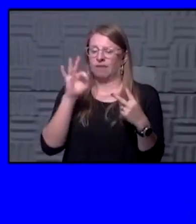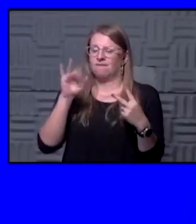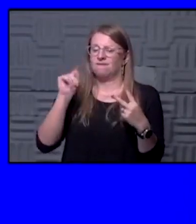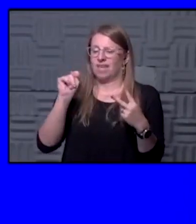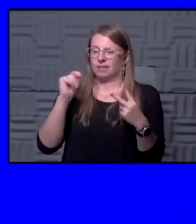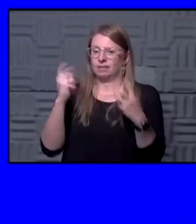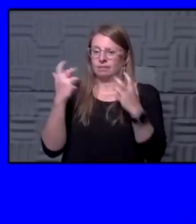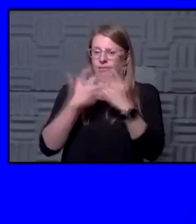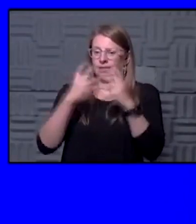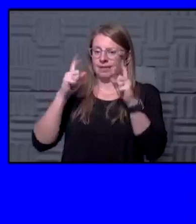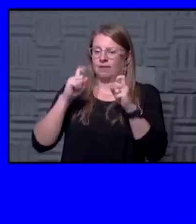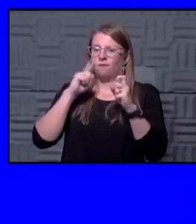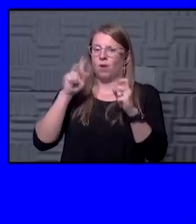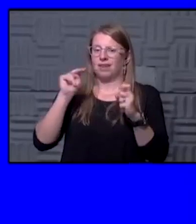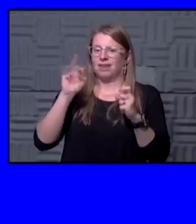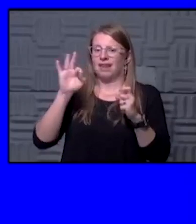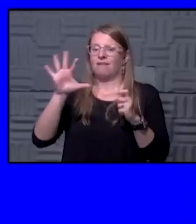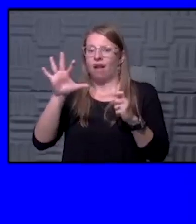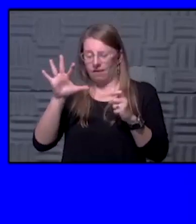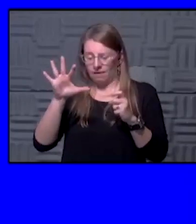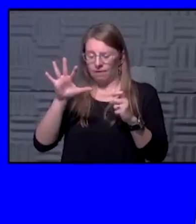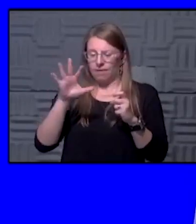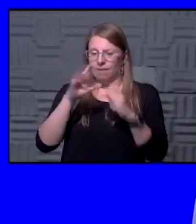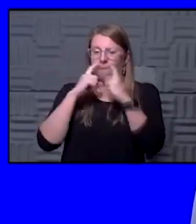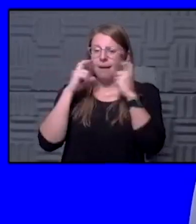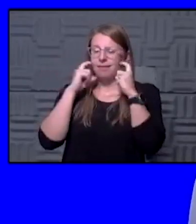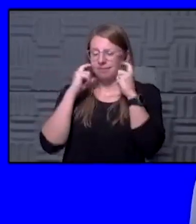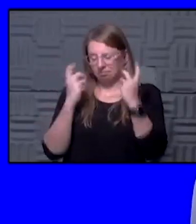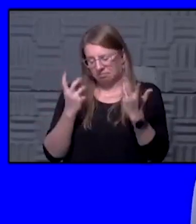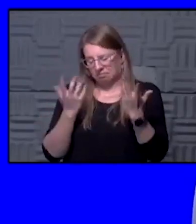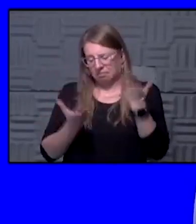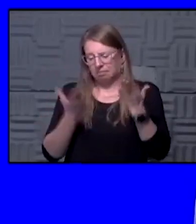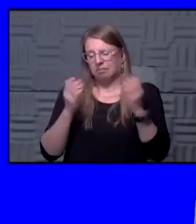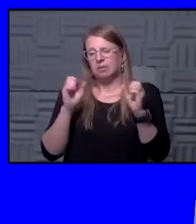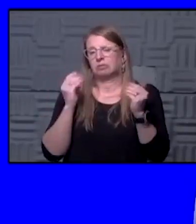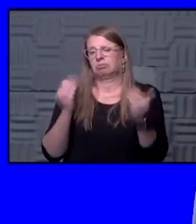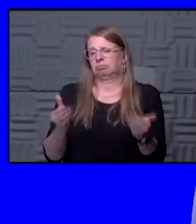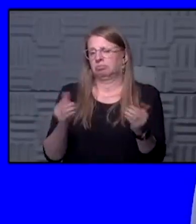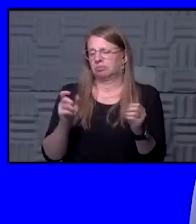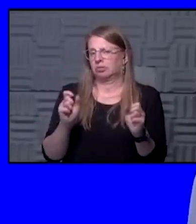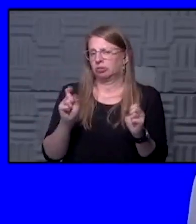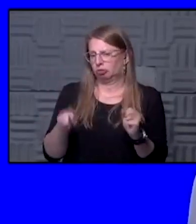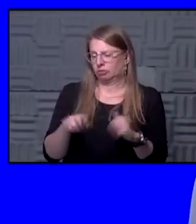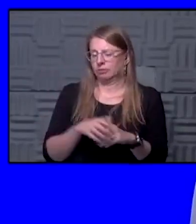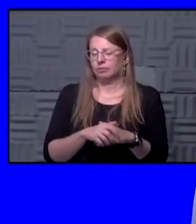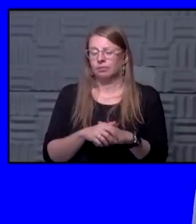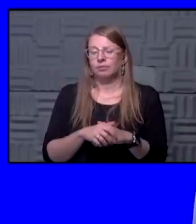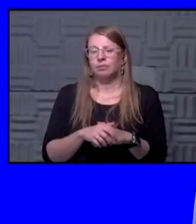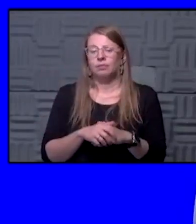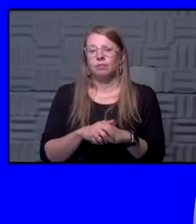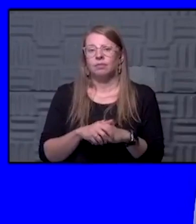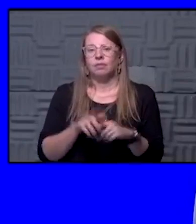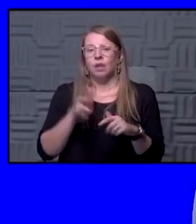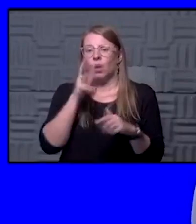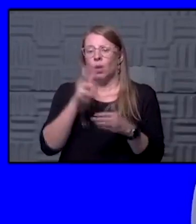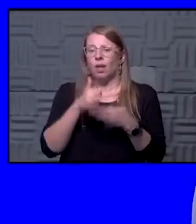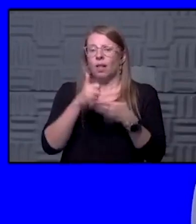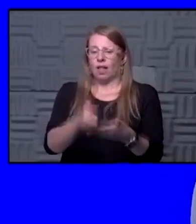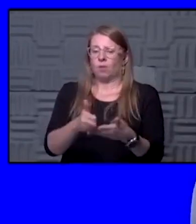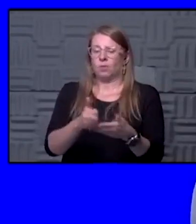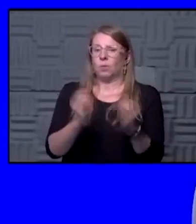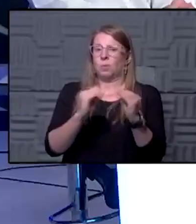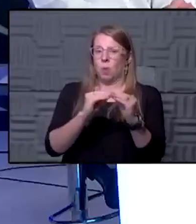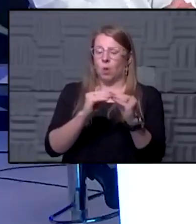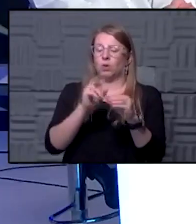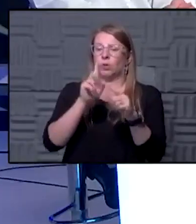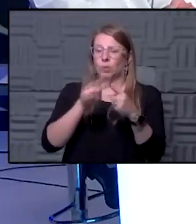for an N95 mask, that might be reasonable as well. But any one of those things is really probably it will definitely help you more than not wearing